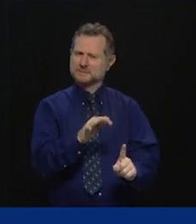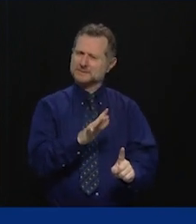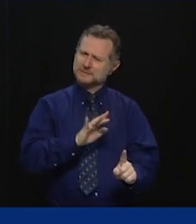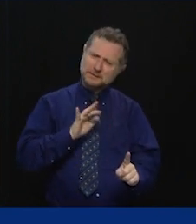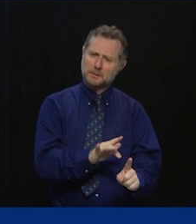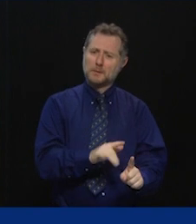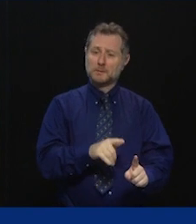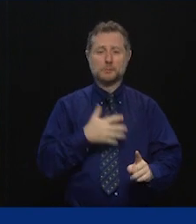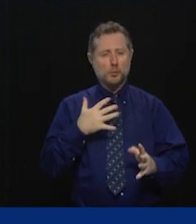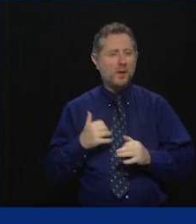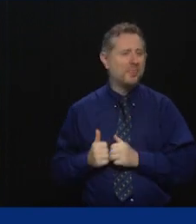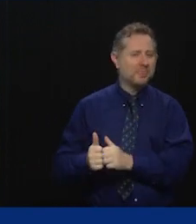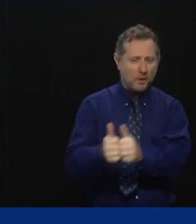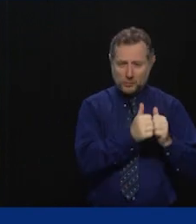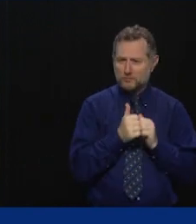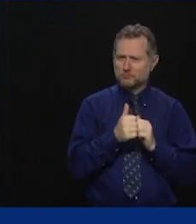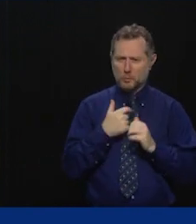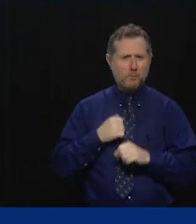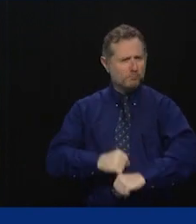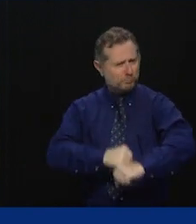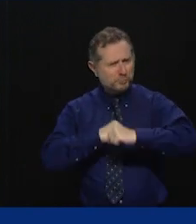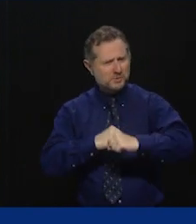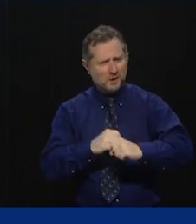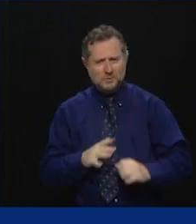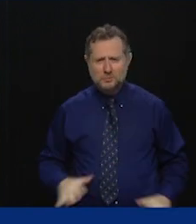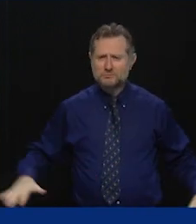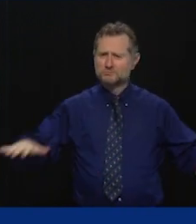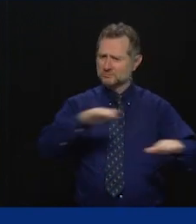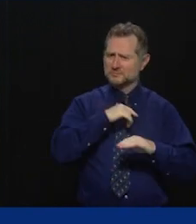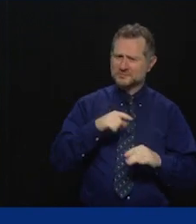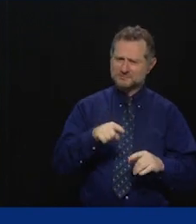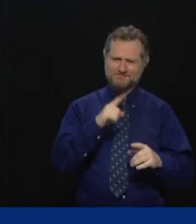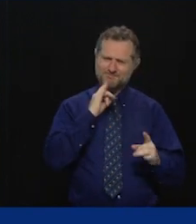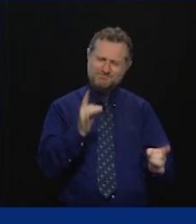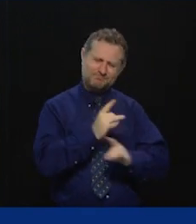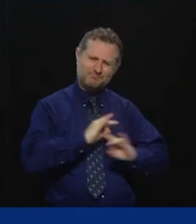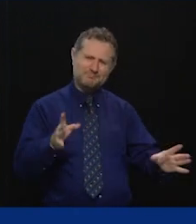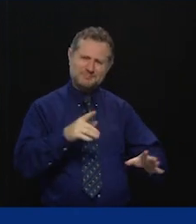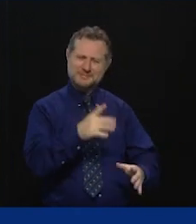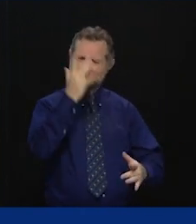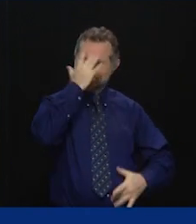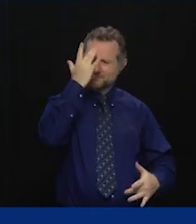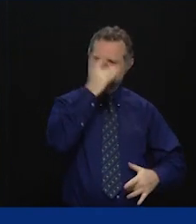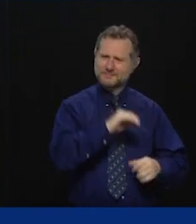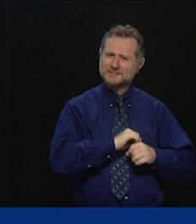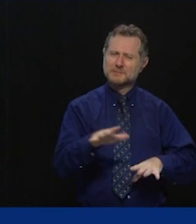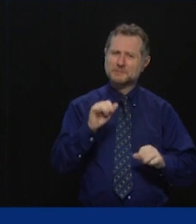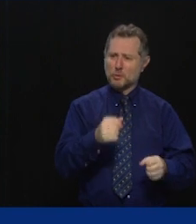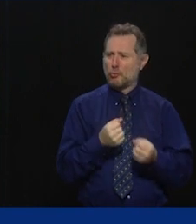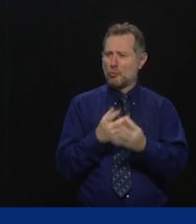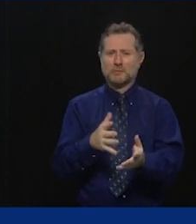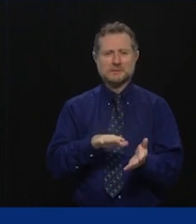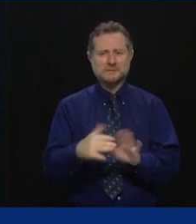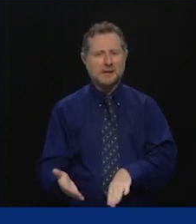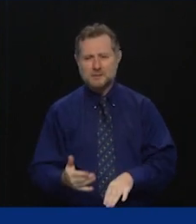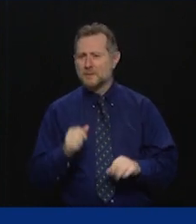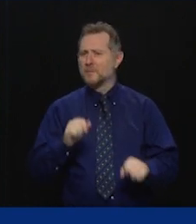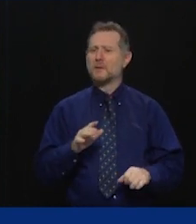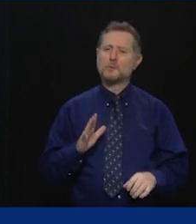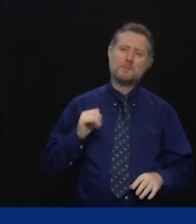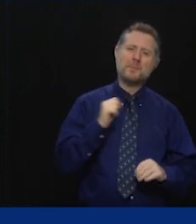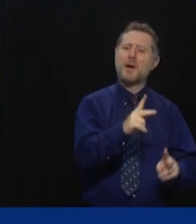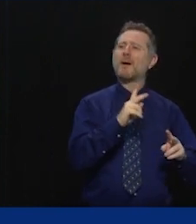we can protect one another from this deadly disease, and we can get back to life as normal.